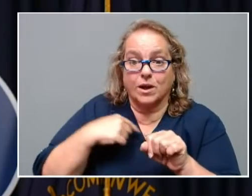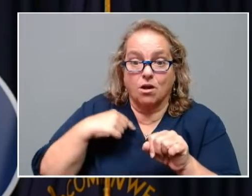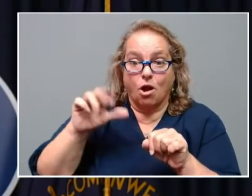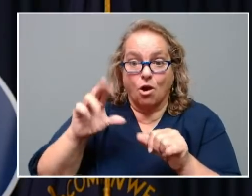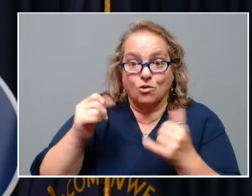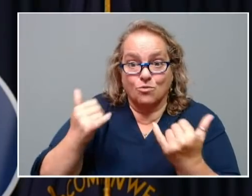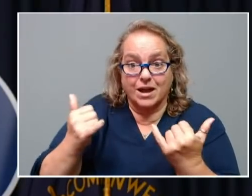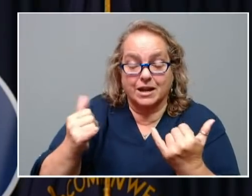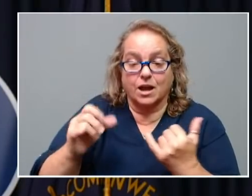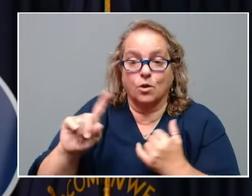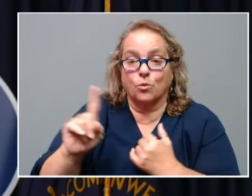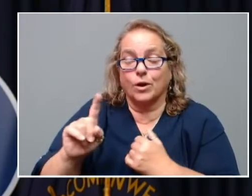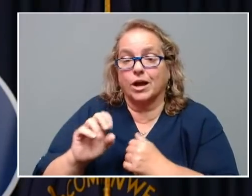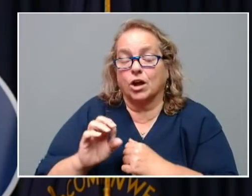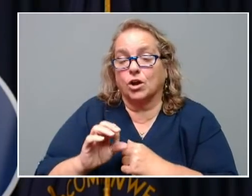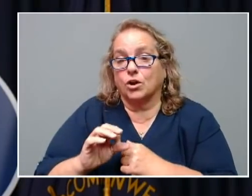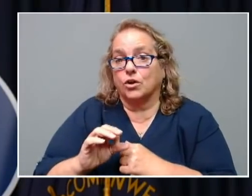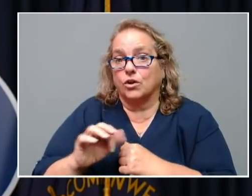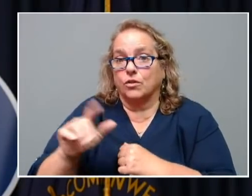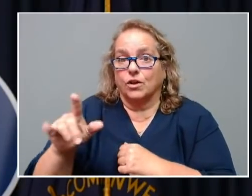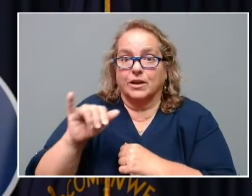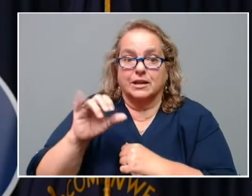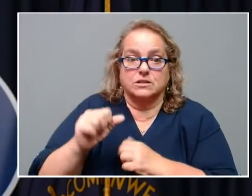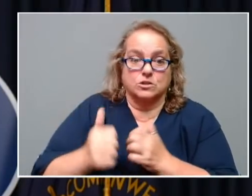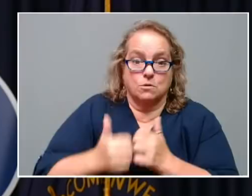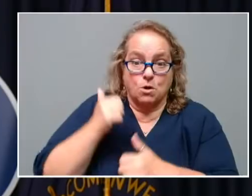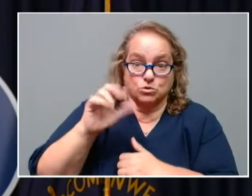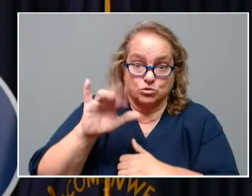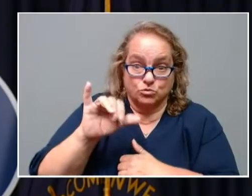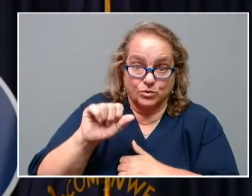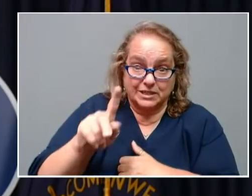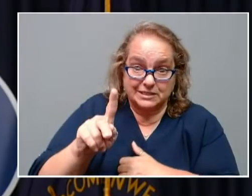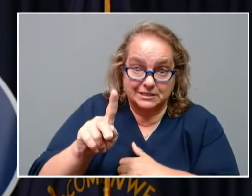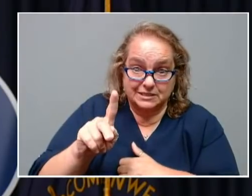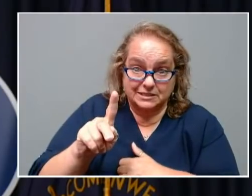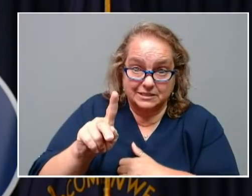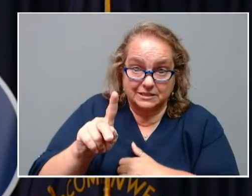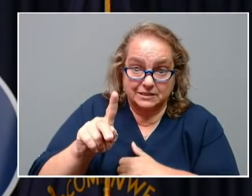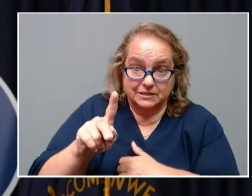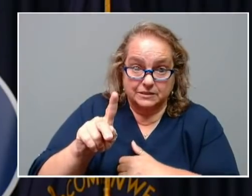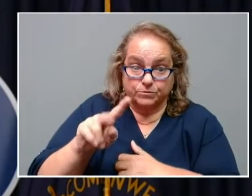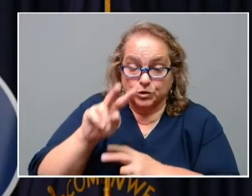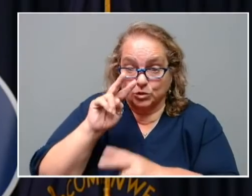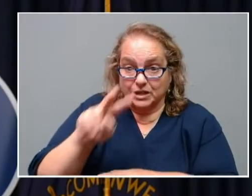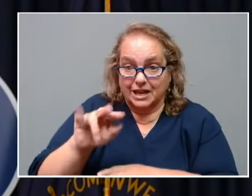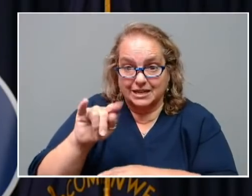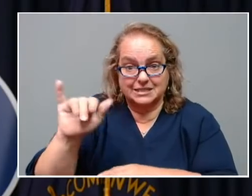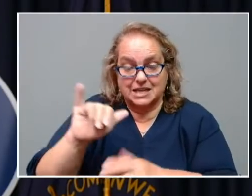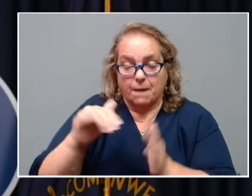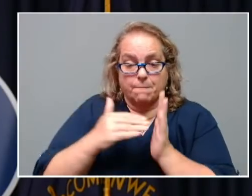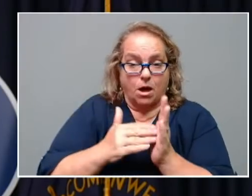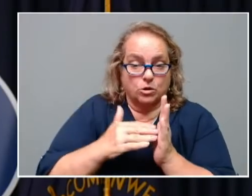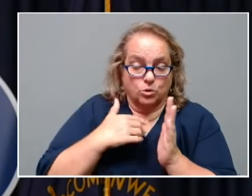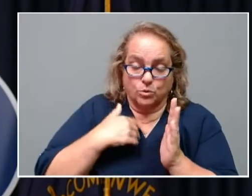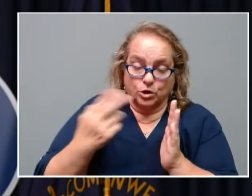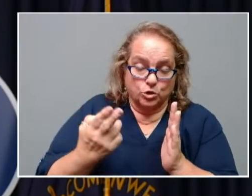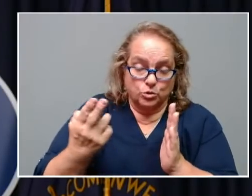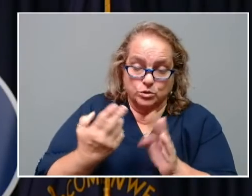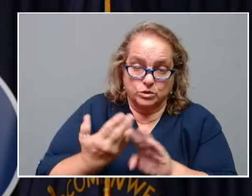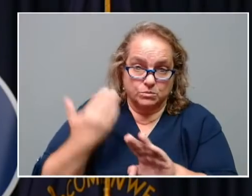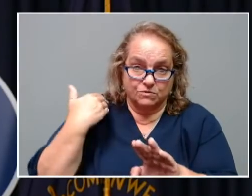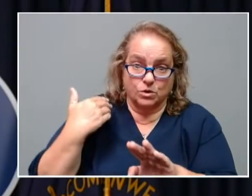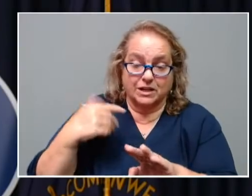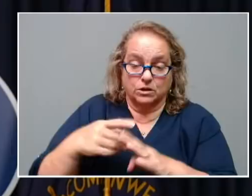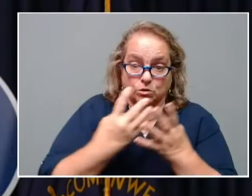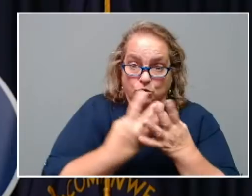where there is the most risk, and that's looking at the same model really we use in corrections